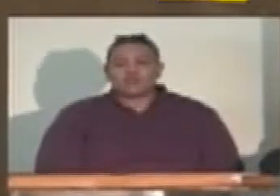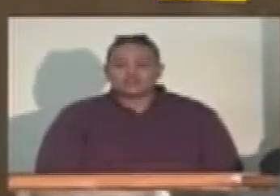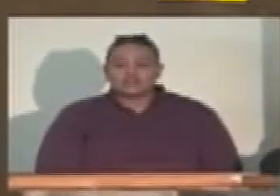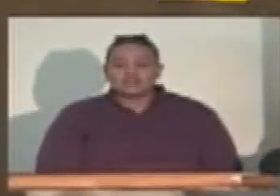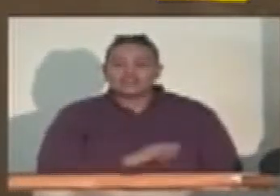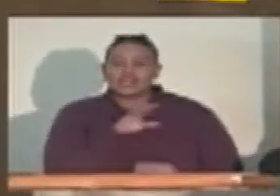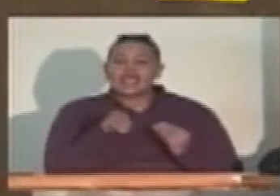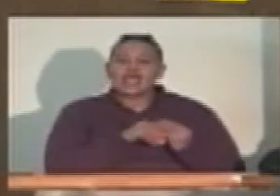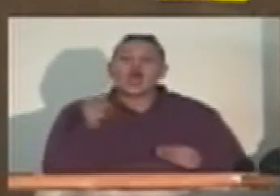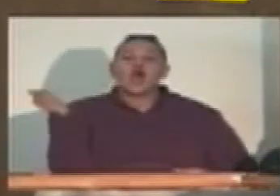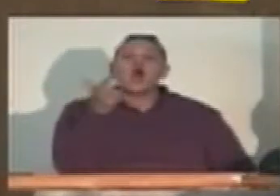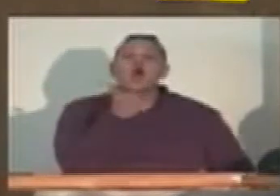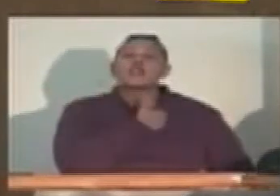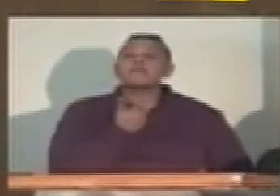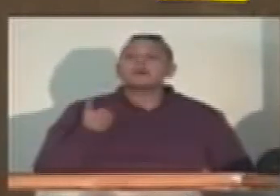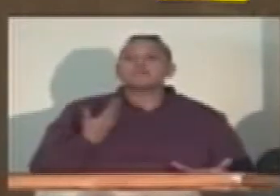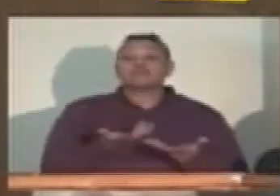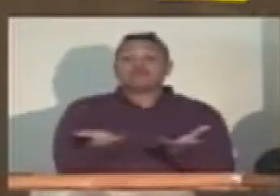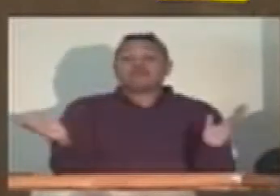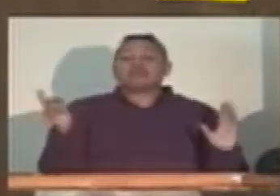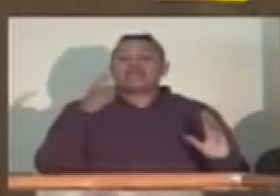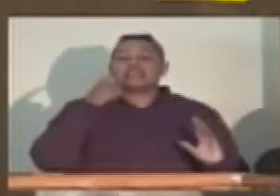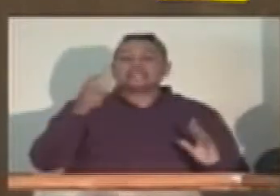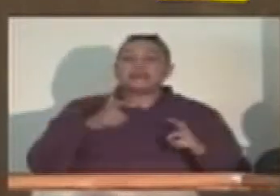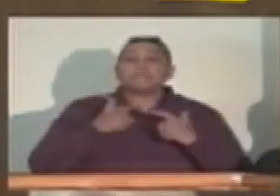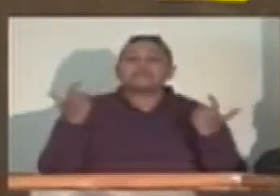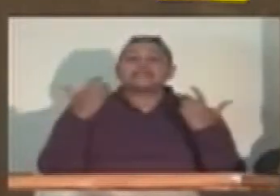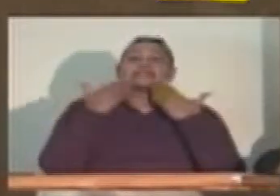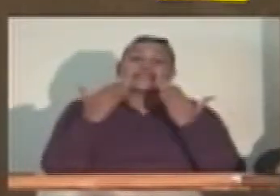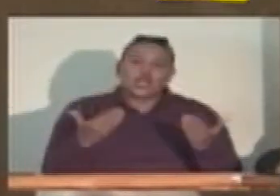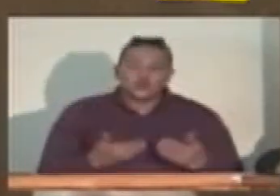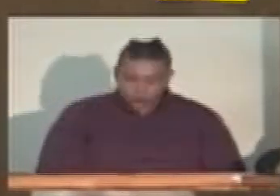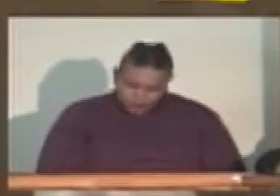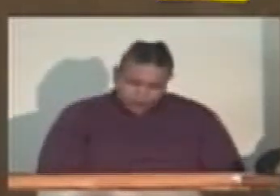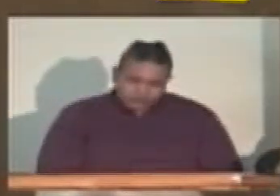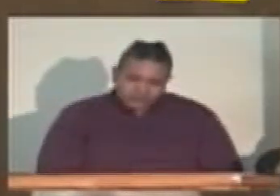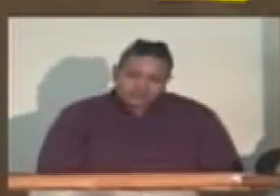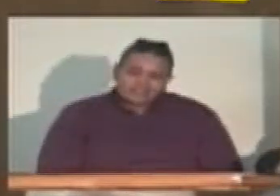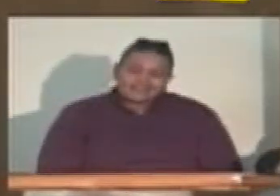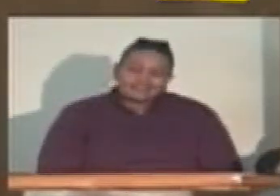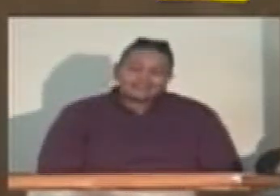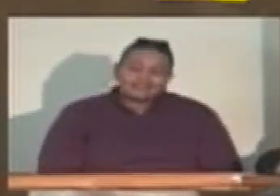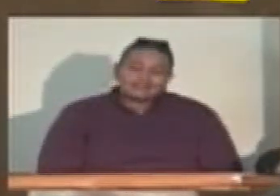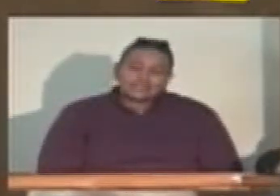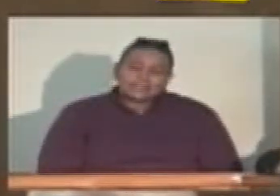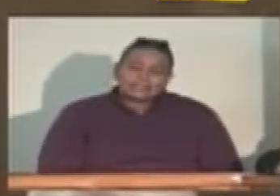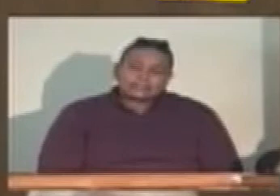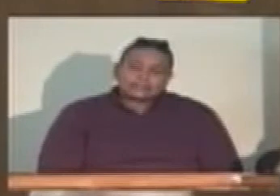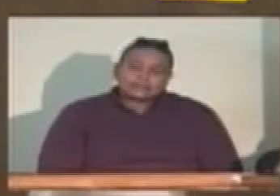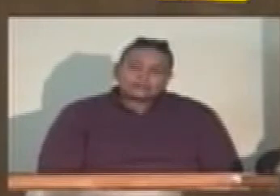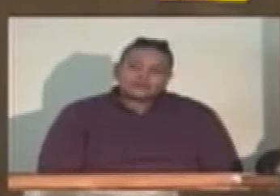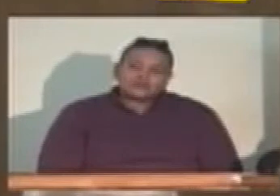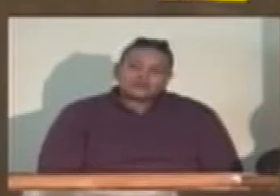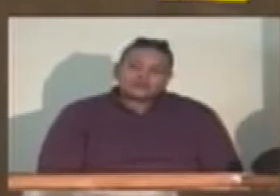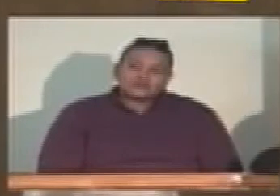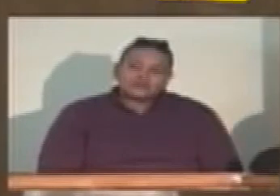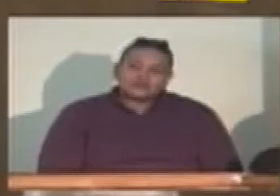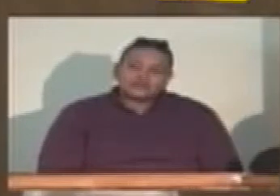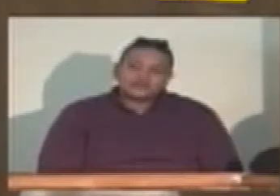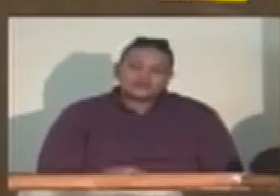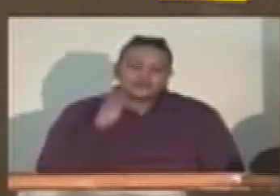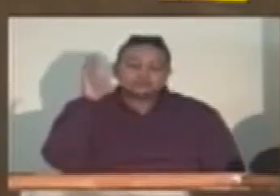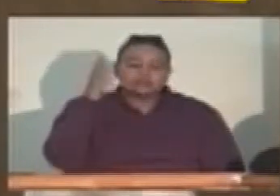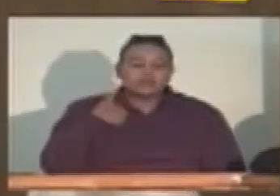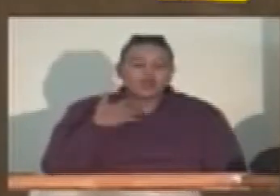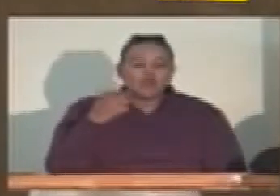all my colleagues, I say a big thank you. Mr. Speaker, I would like first to